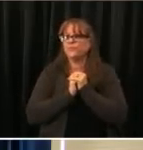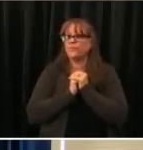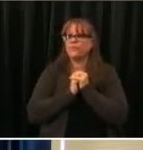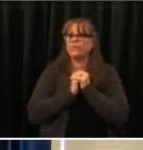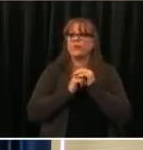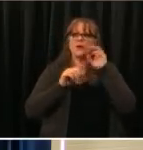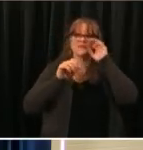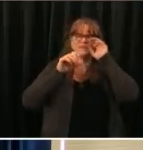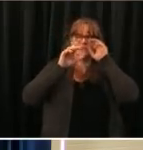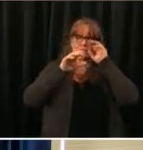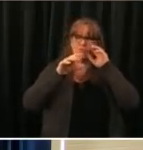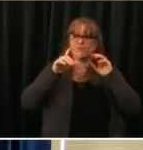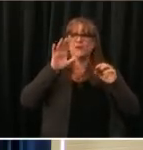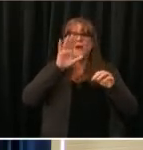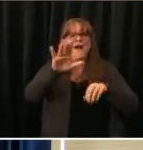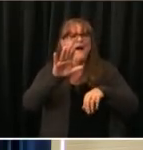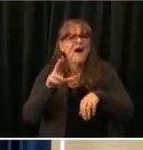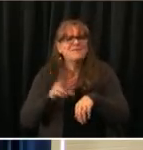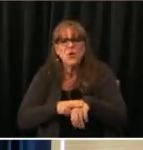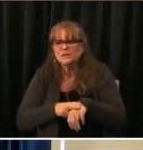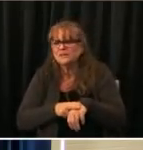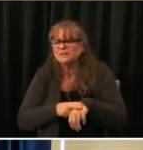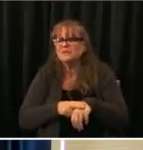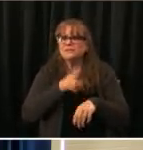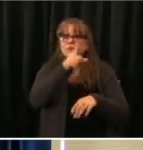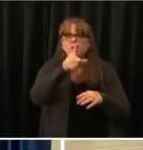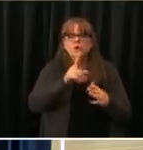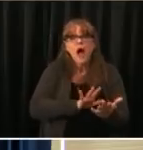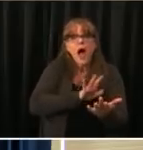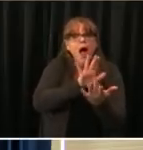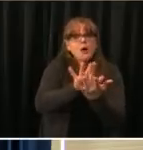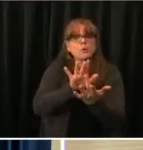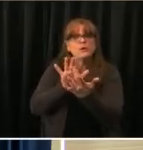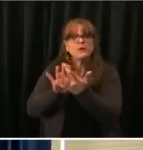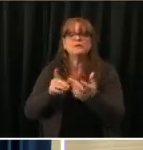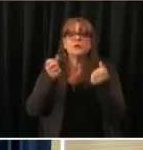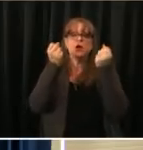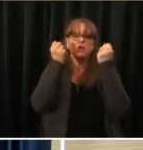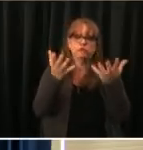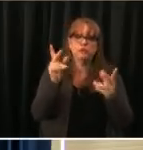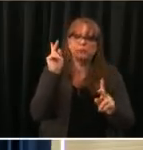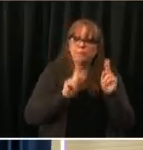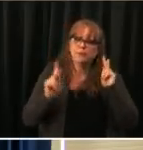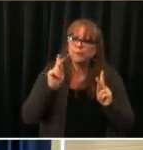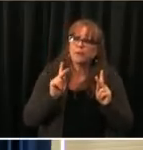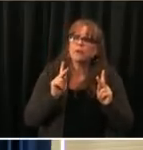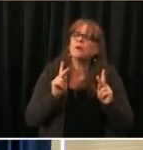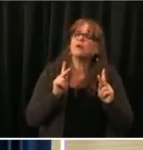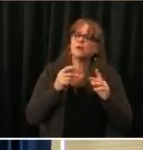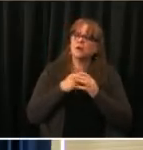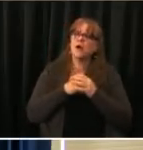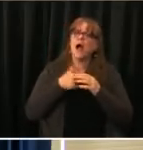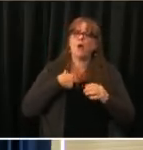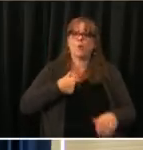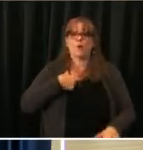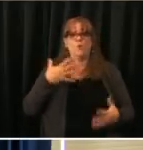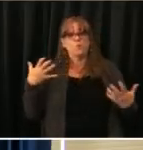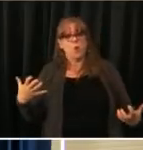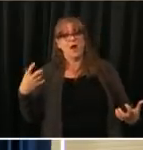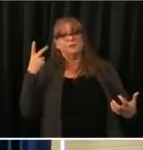want to reach and would love to reach 100% of these target groups. We would love if 100% of people aged 70 and up